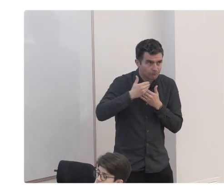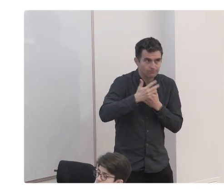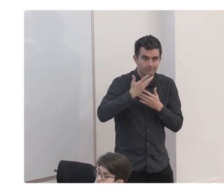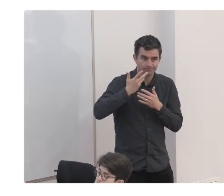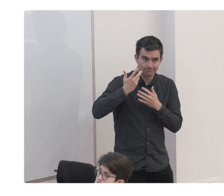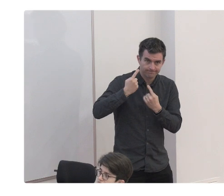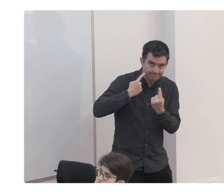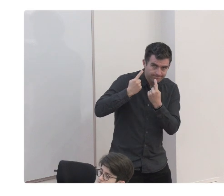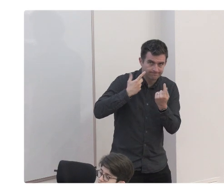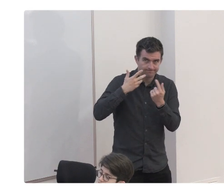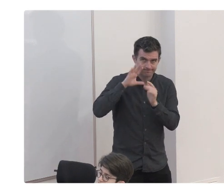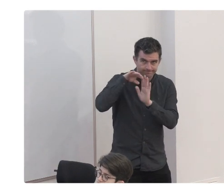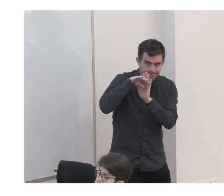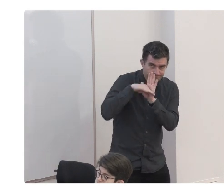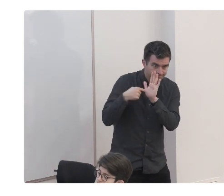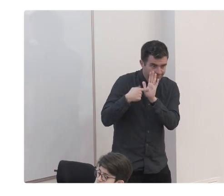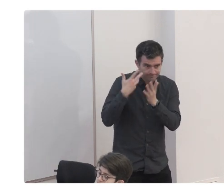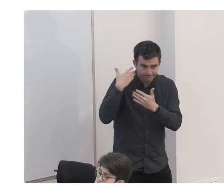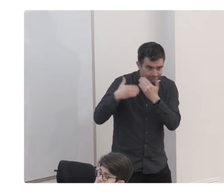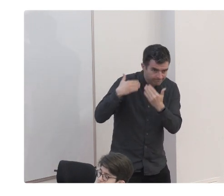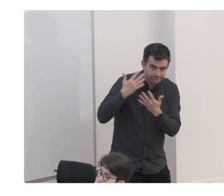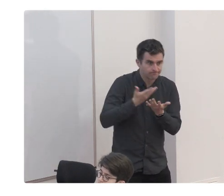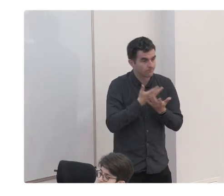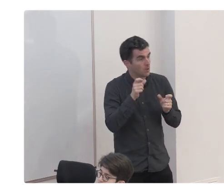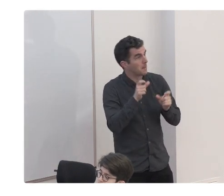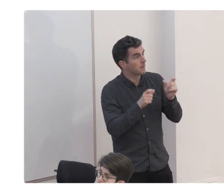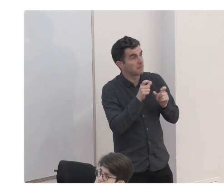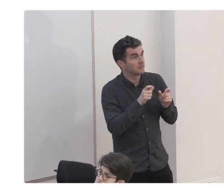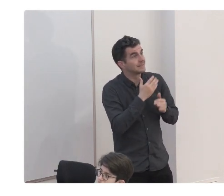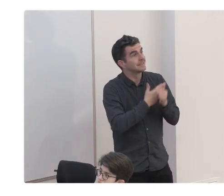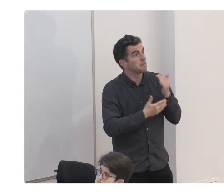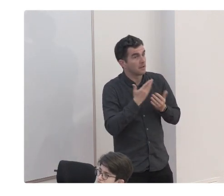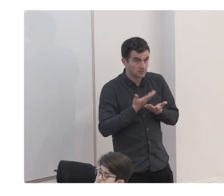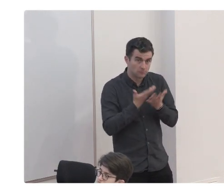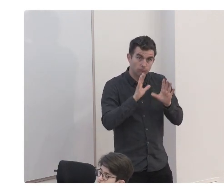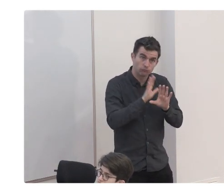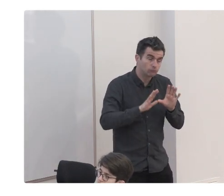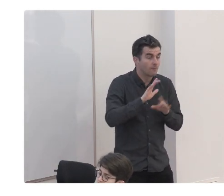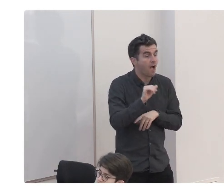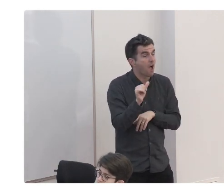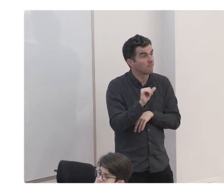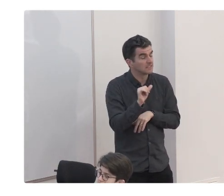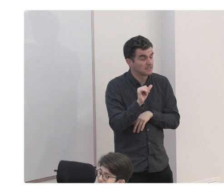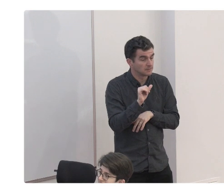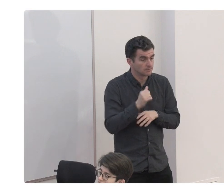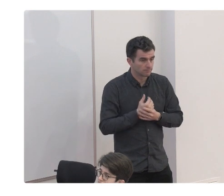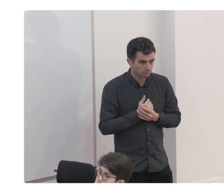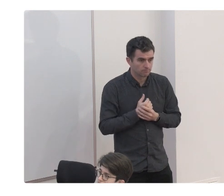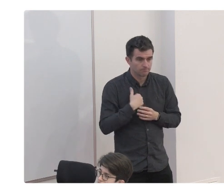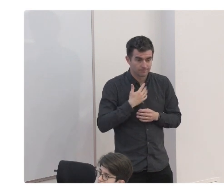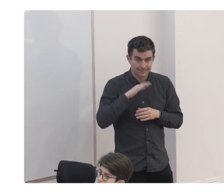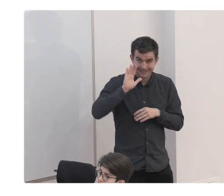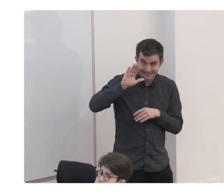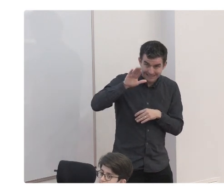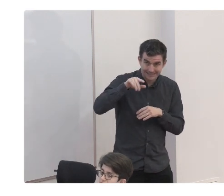aligned with the Convention on the Rights of People with Disability. It was just not me. We were a network, a big